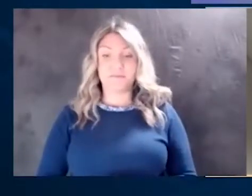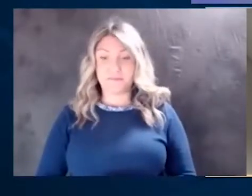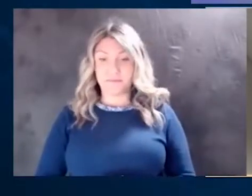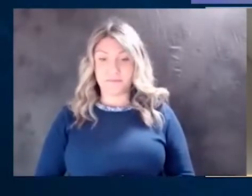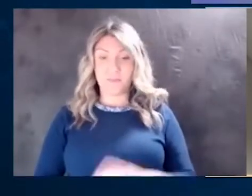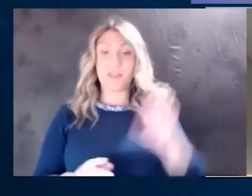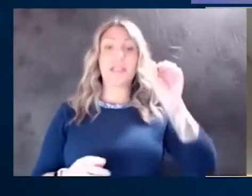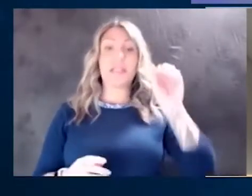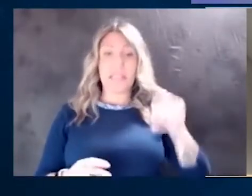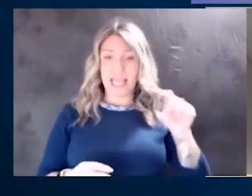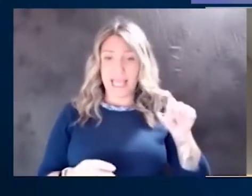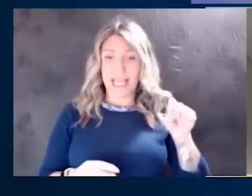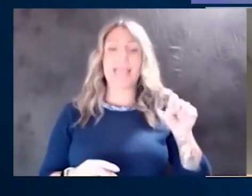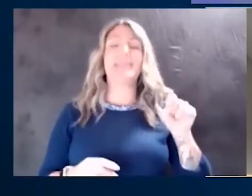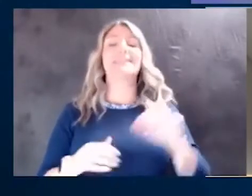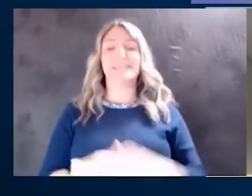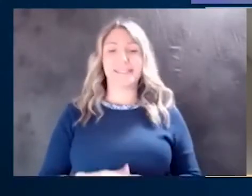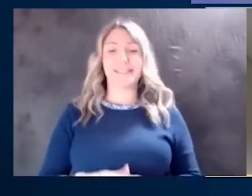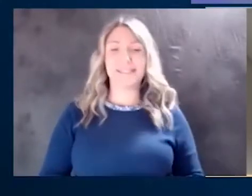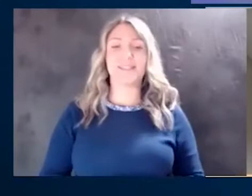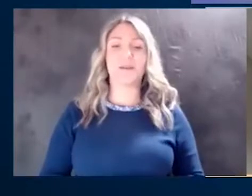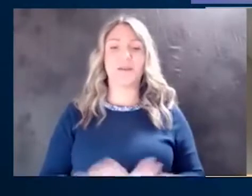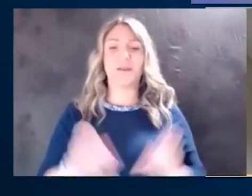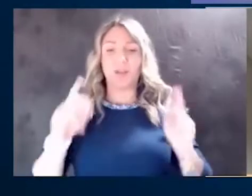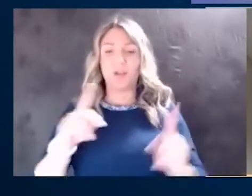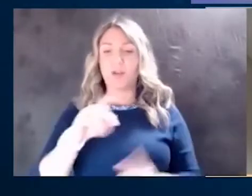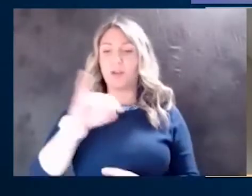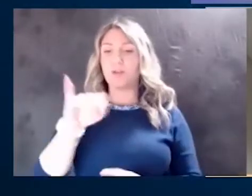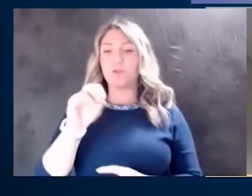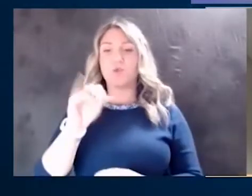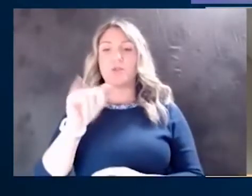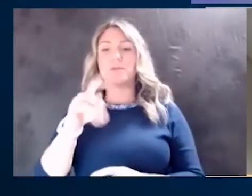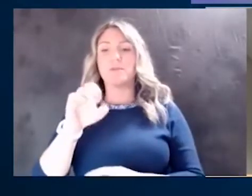Yes. Okay. So I'll start. Josiah, people sick?